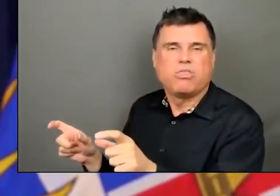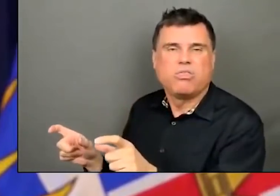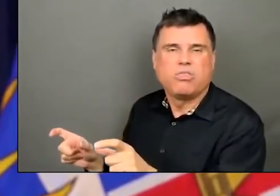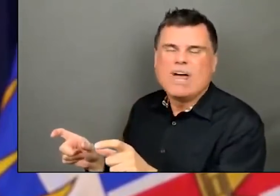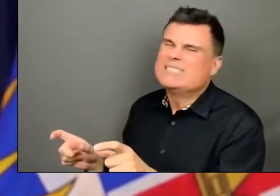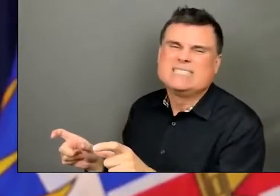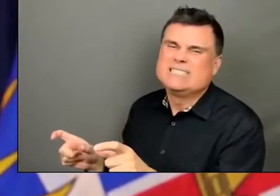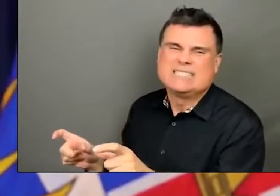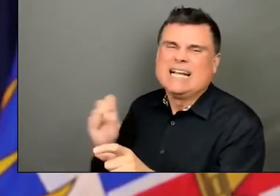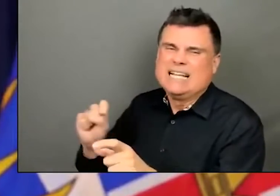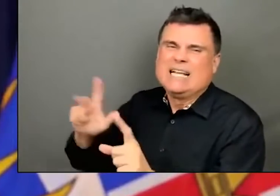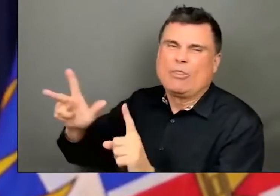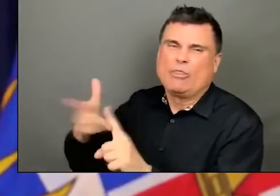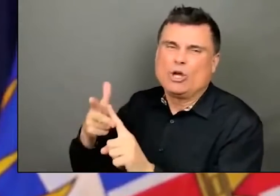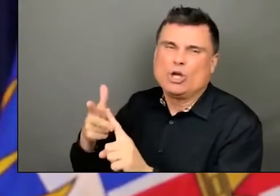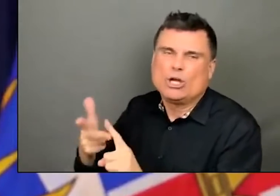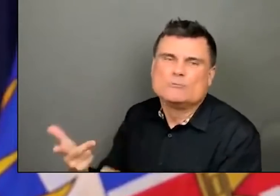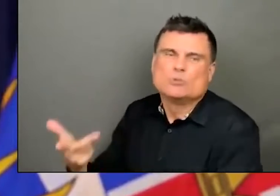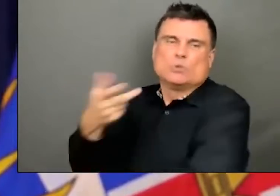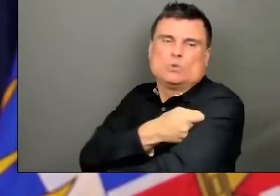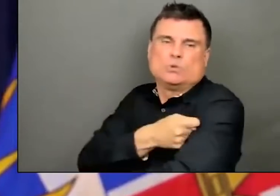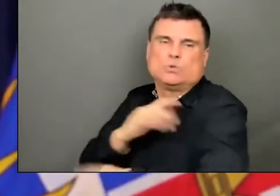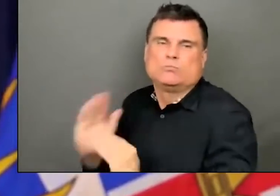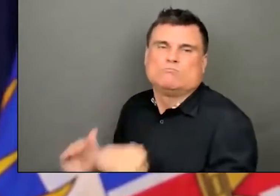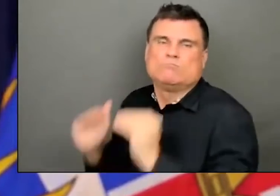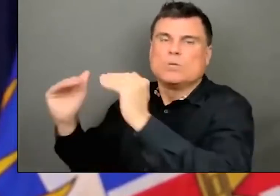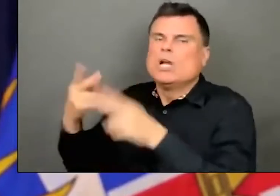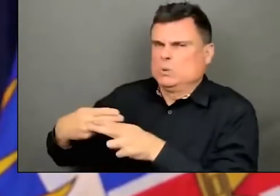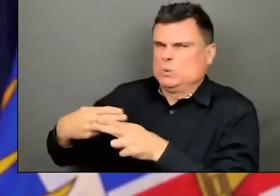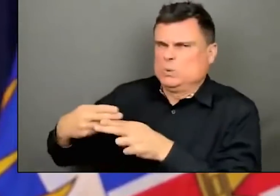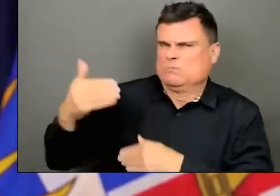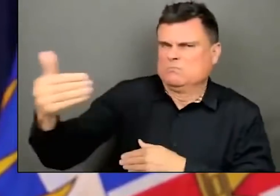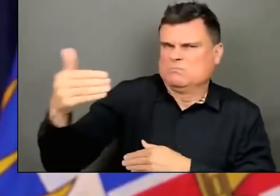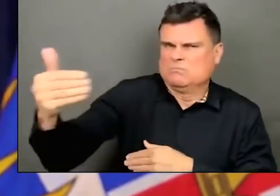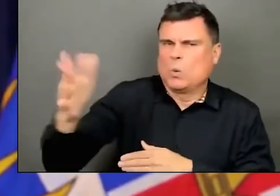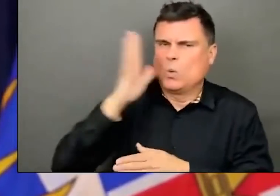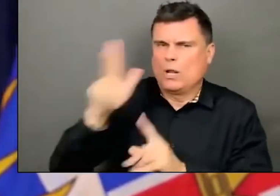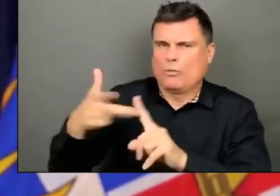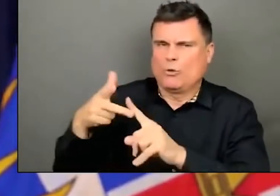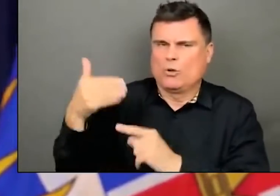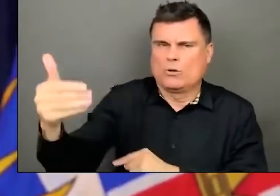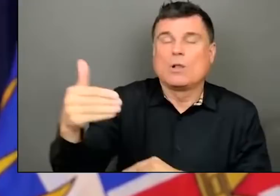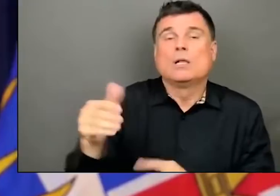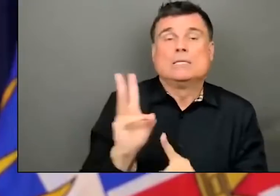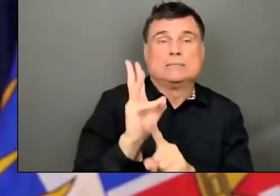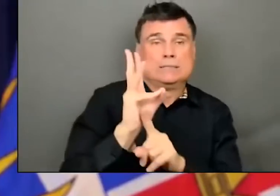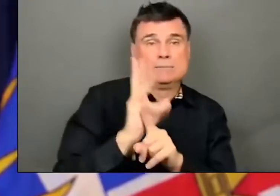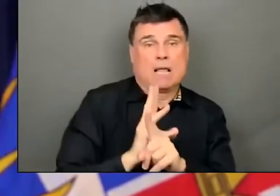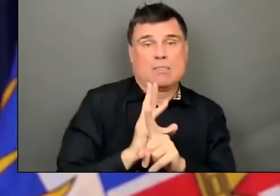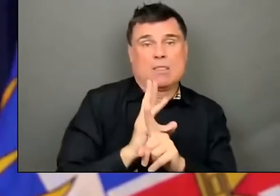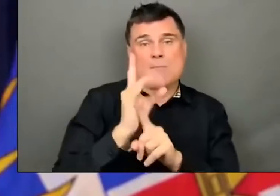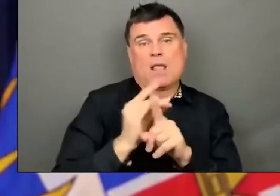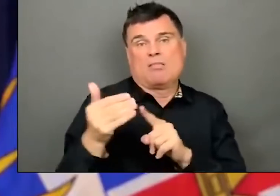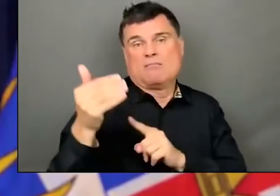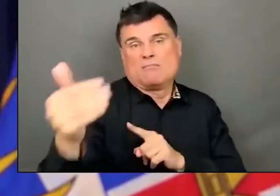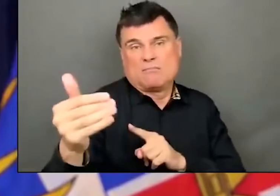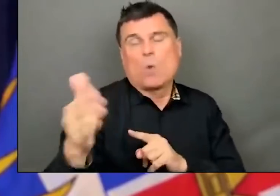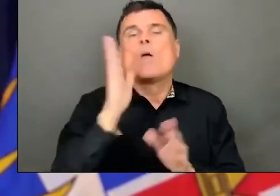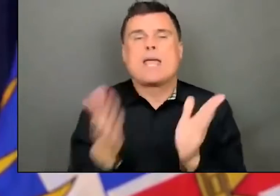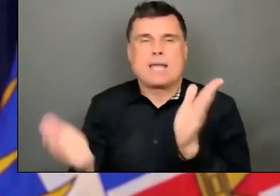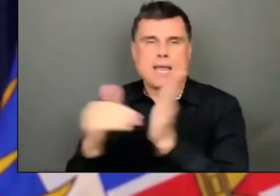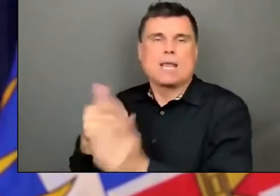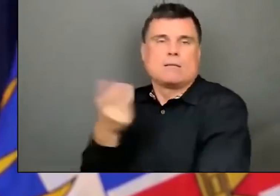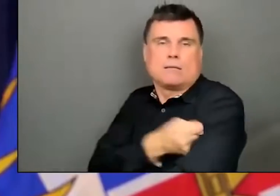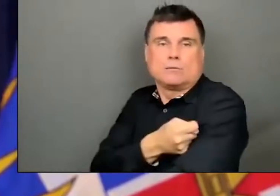the coming months, depending on how long it's been since you received your dose 2. And I will say the booster doses will be with